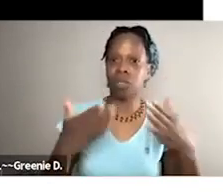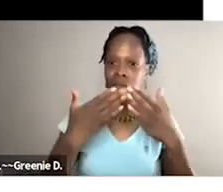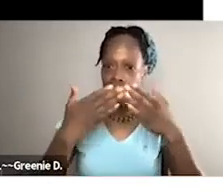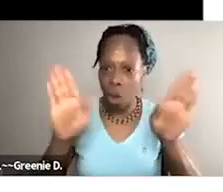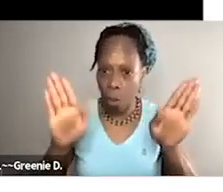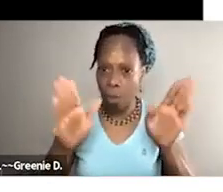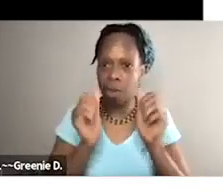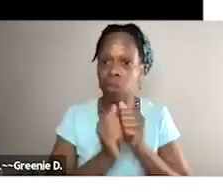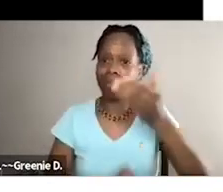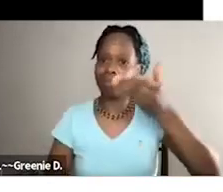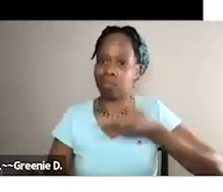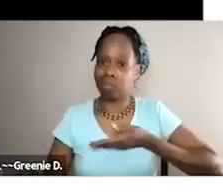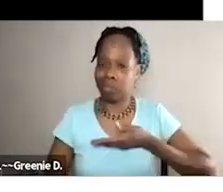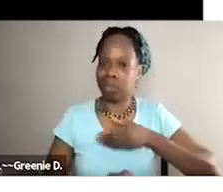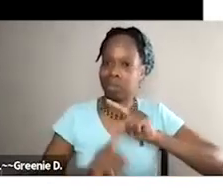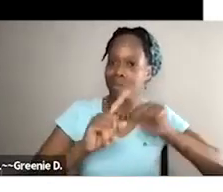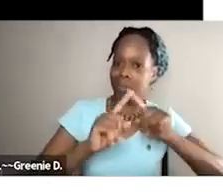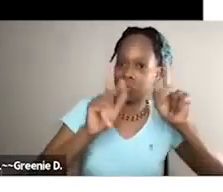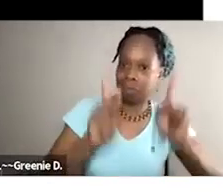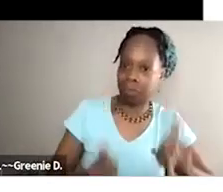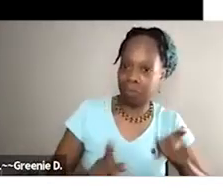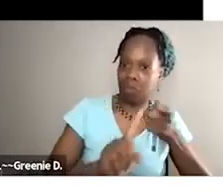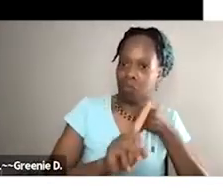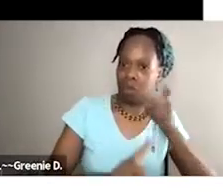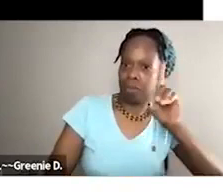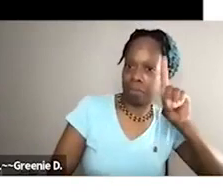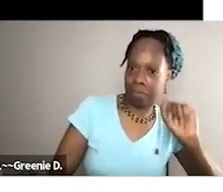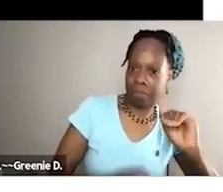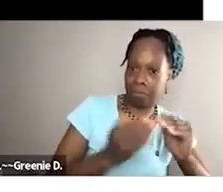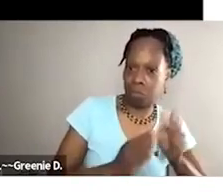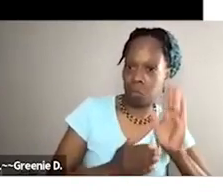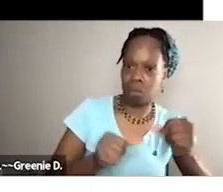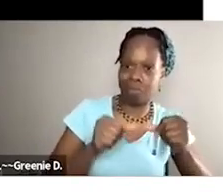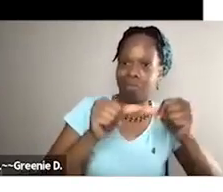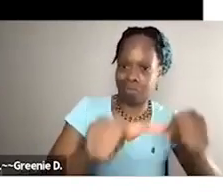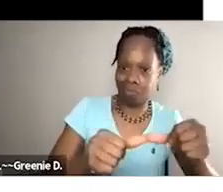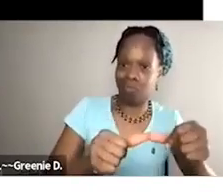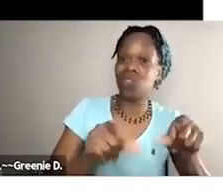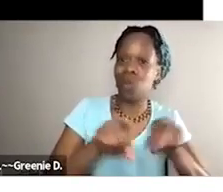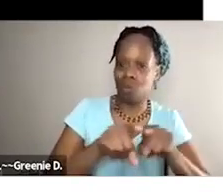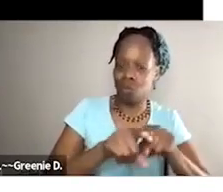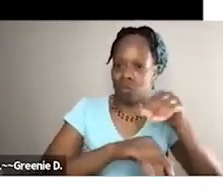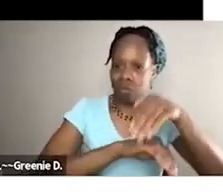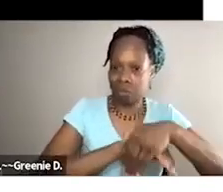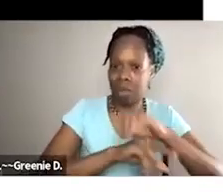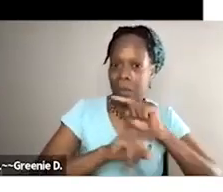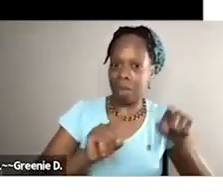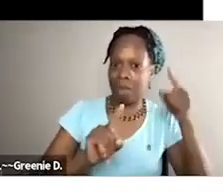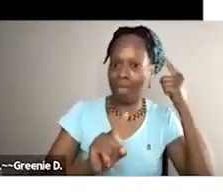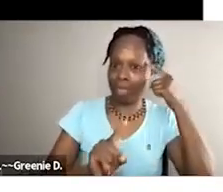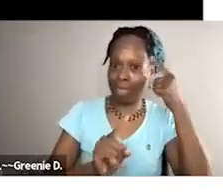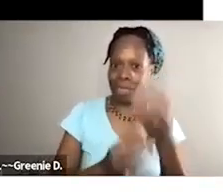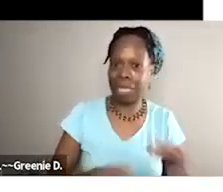in the disability community in other webinars, and we're going to continue that this evening, but I think the point of this quote that's